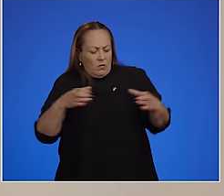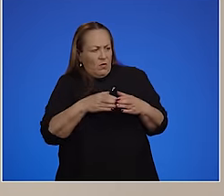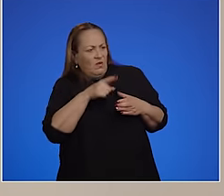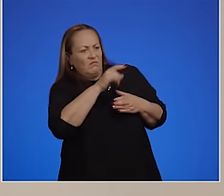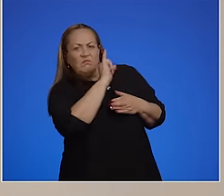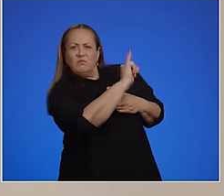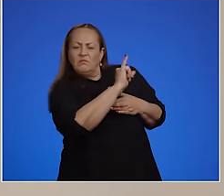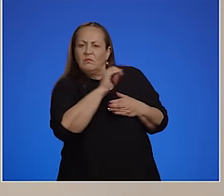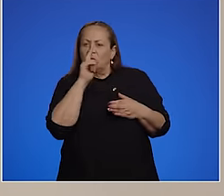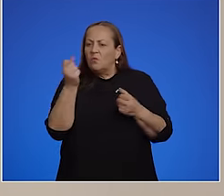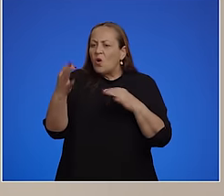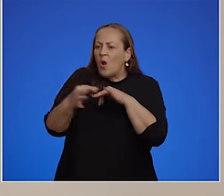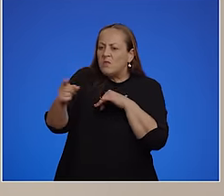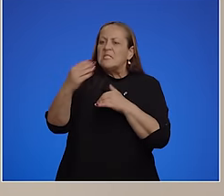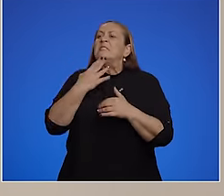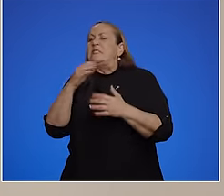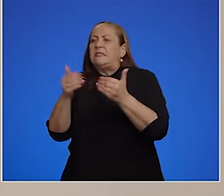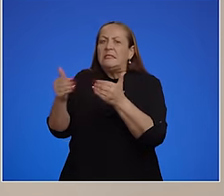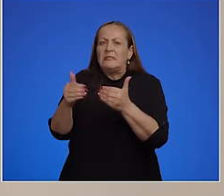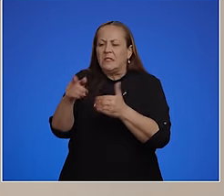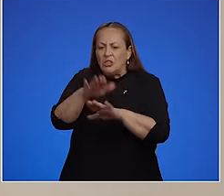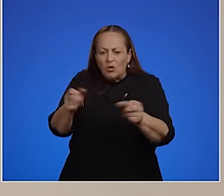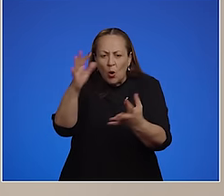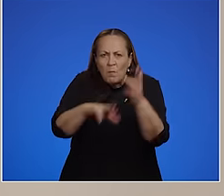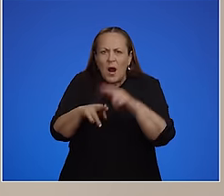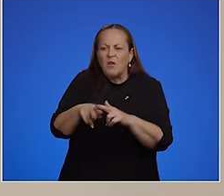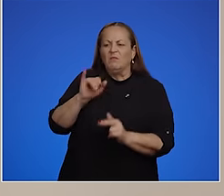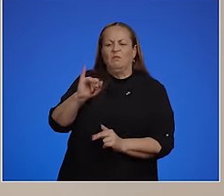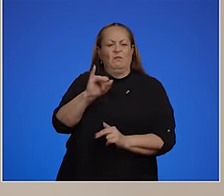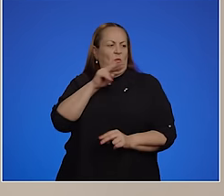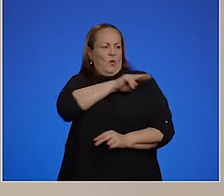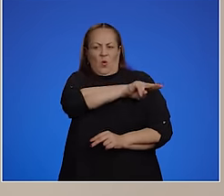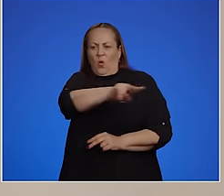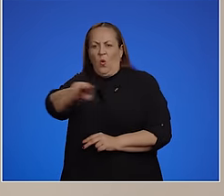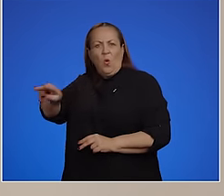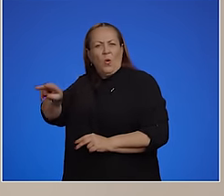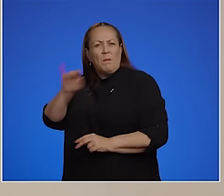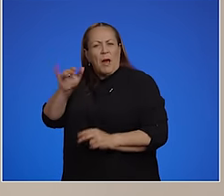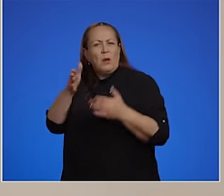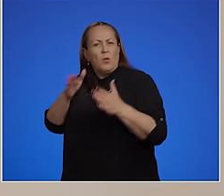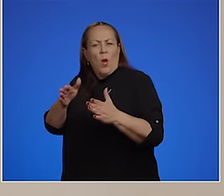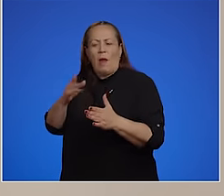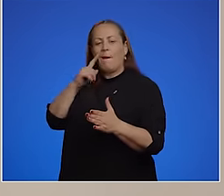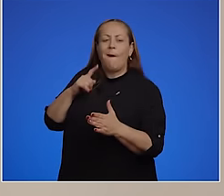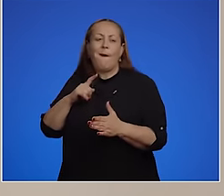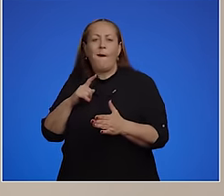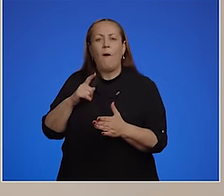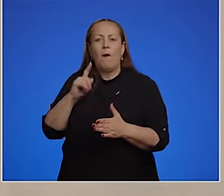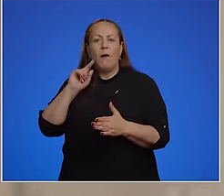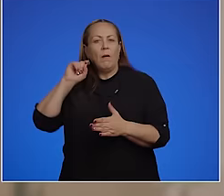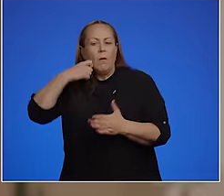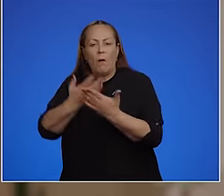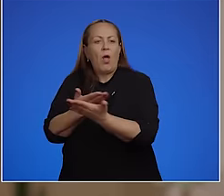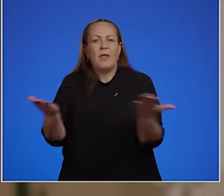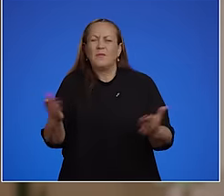look at widows who are desperate for money, or children who don't have protectors. Don't look at them and try and take advantage of them. Don't do